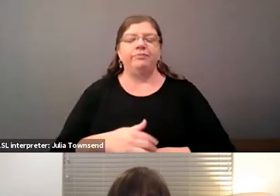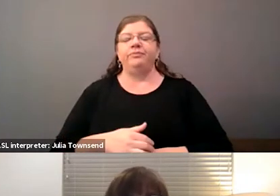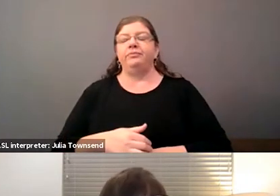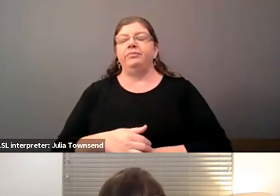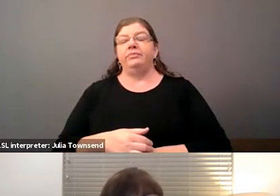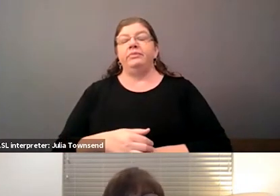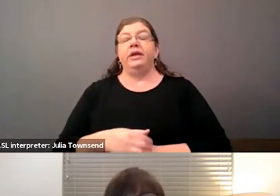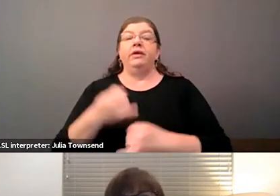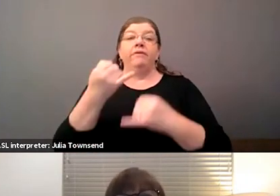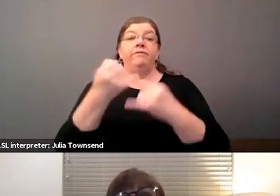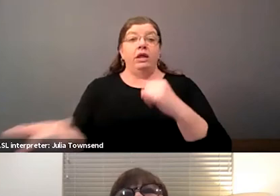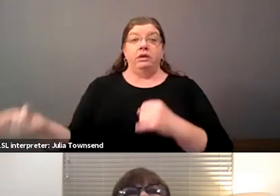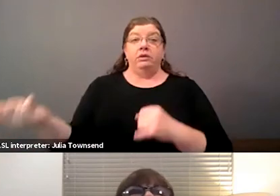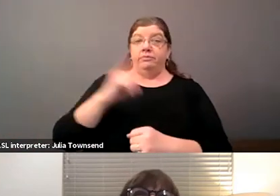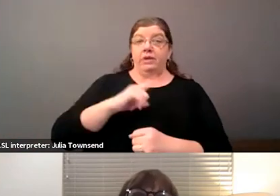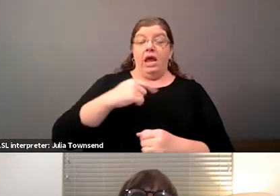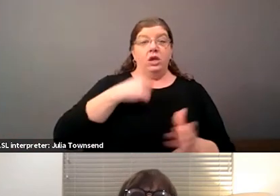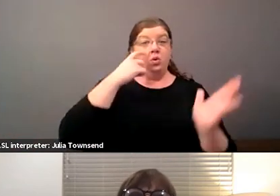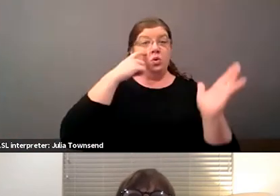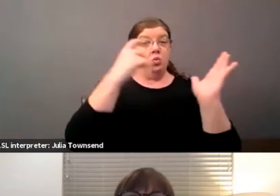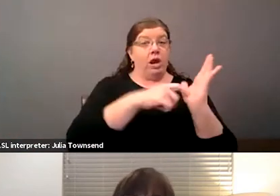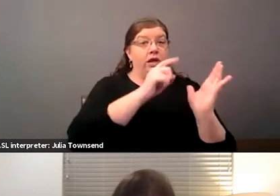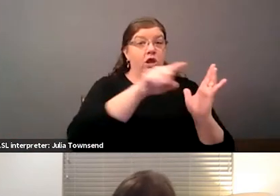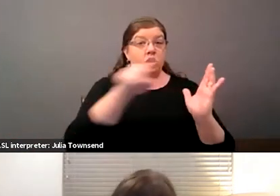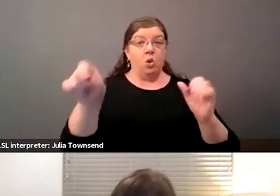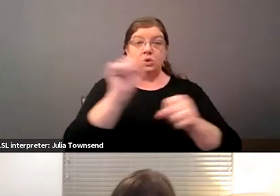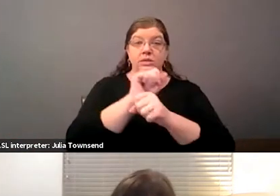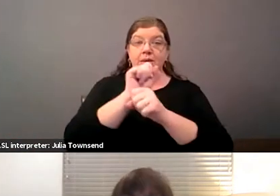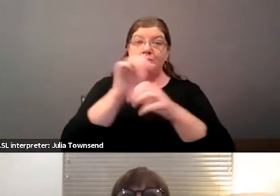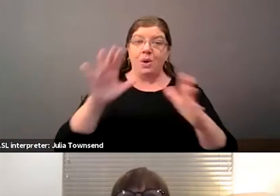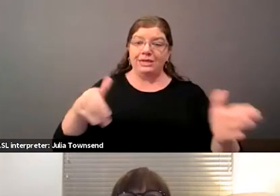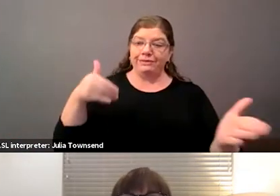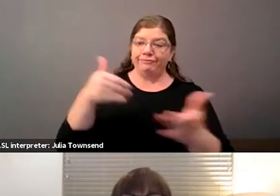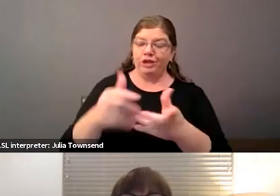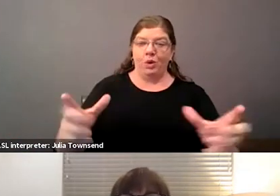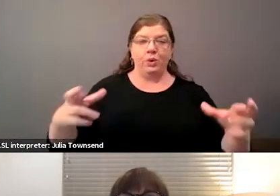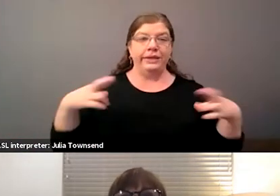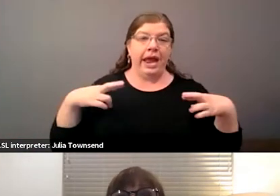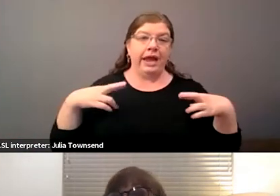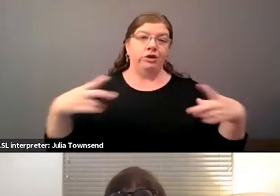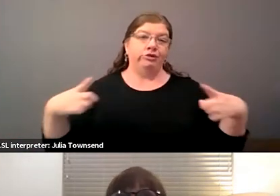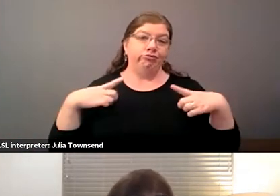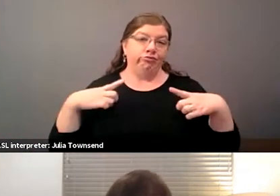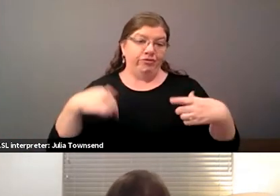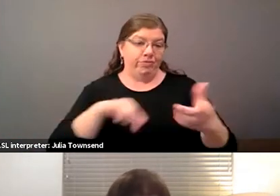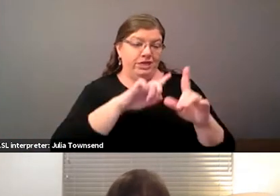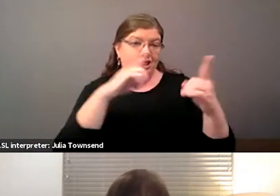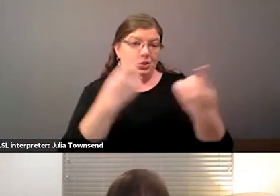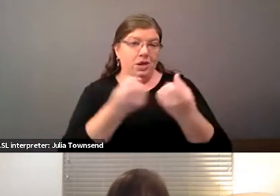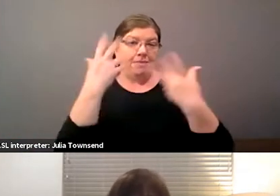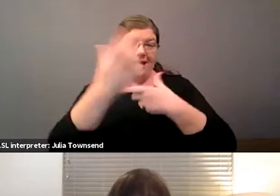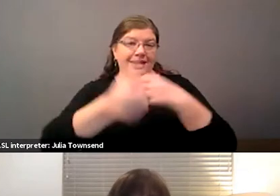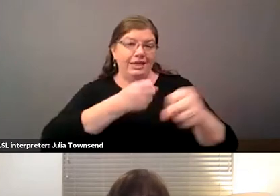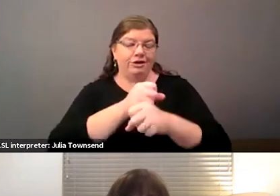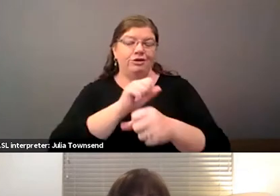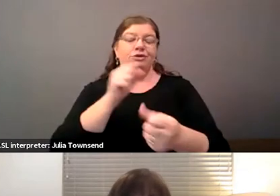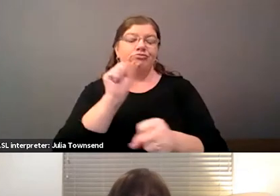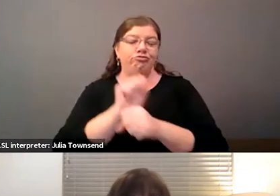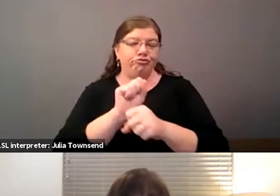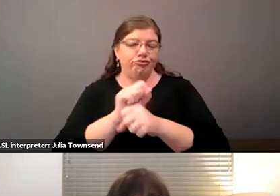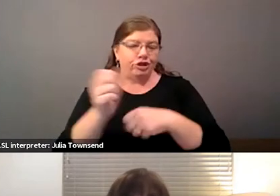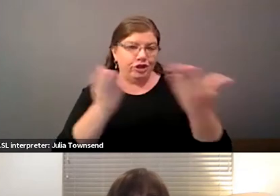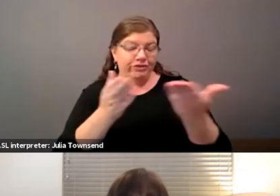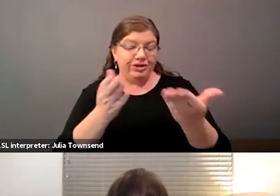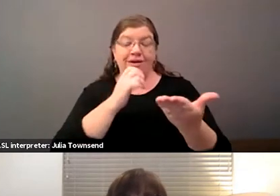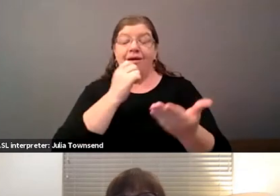also recognize those employees who are retiring from our district after many years of service not